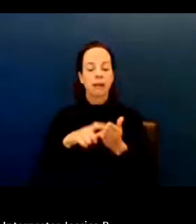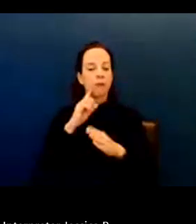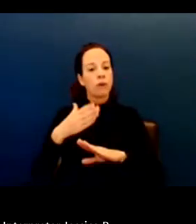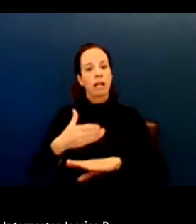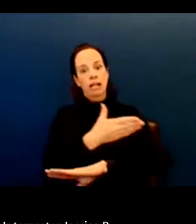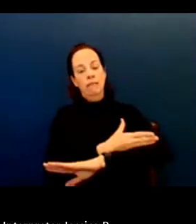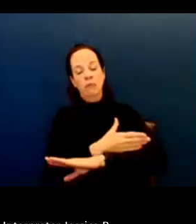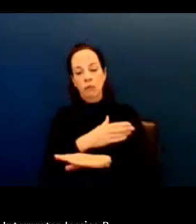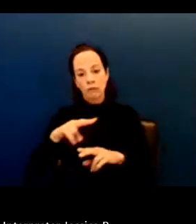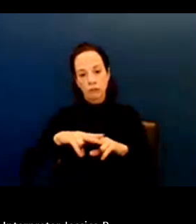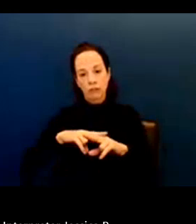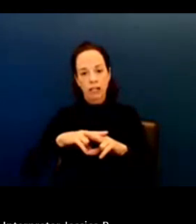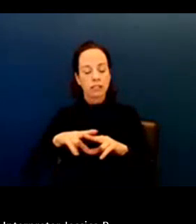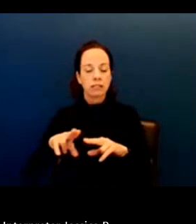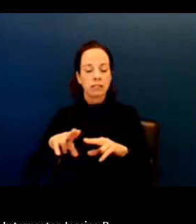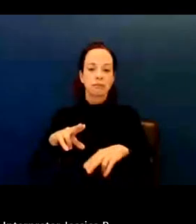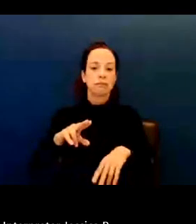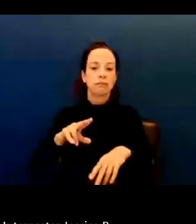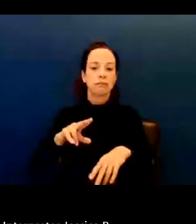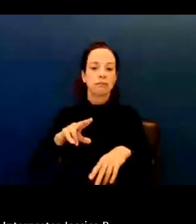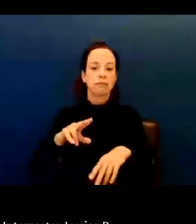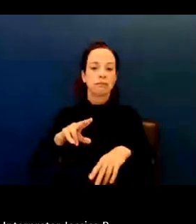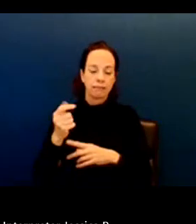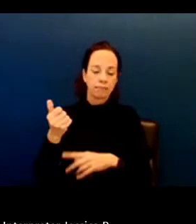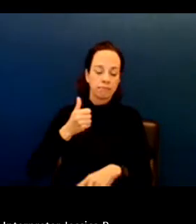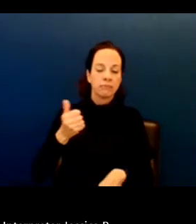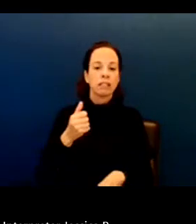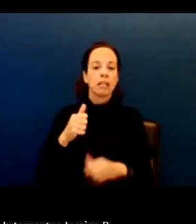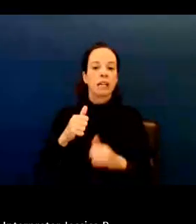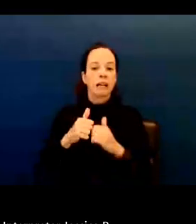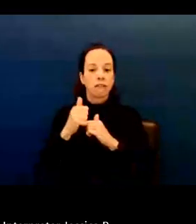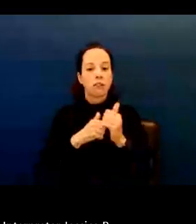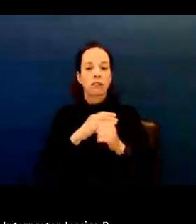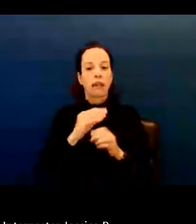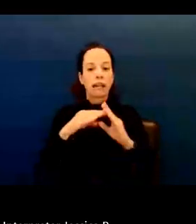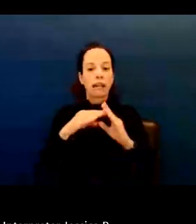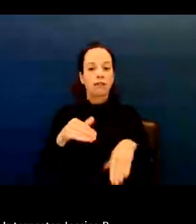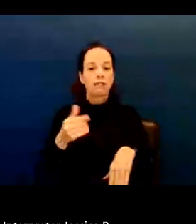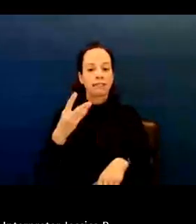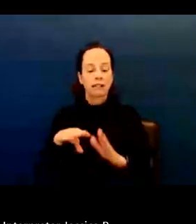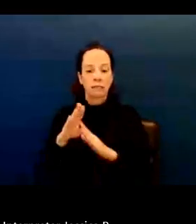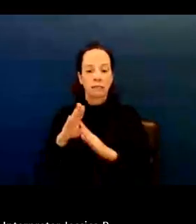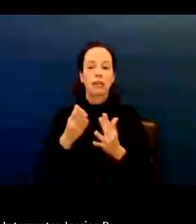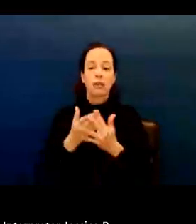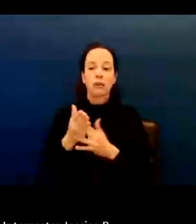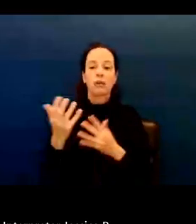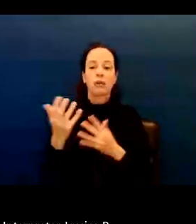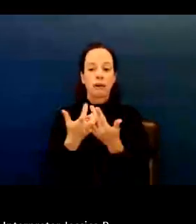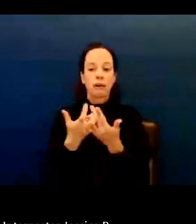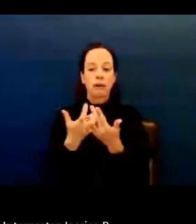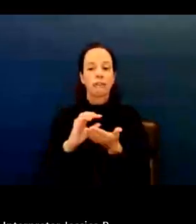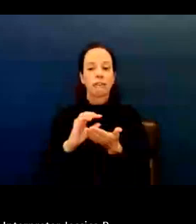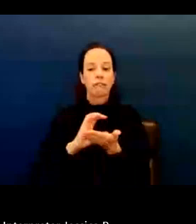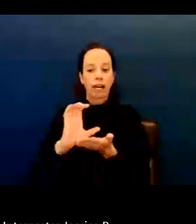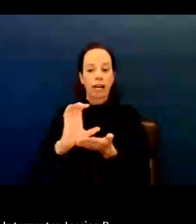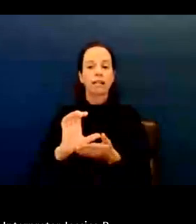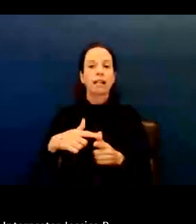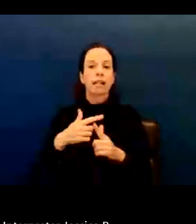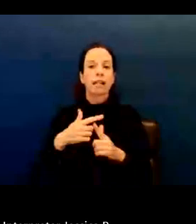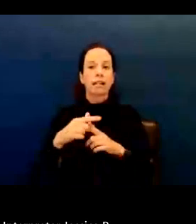infrastructure, workforce, and housing 16 development. Through match funding, the Earth Center will provide housing